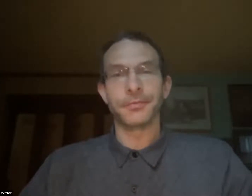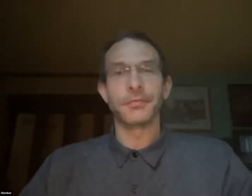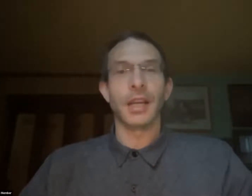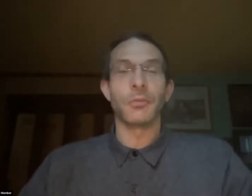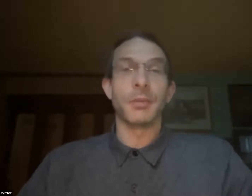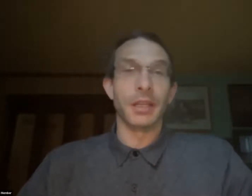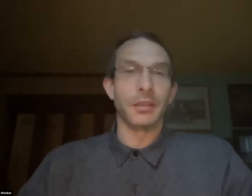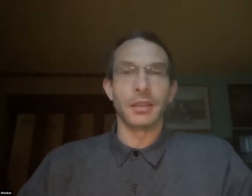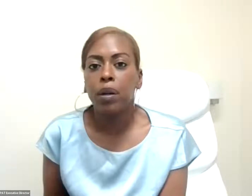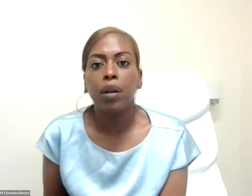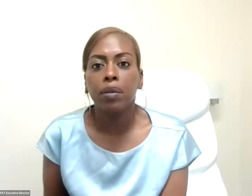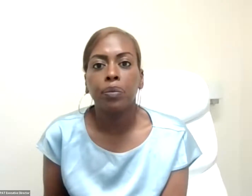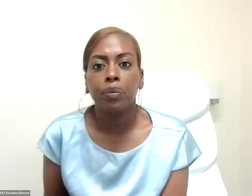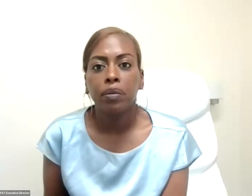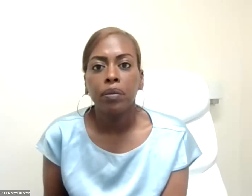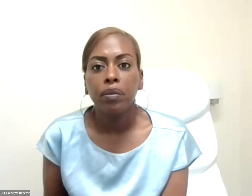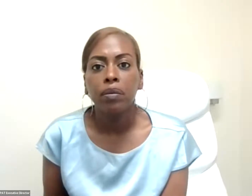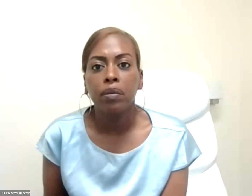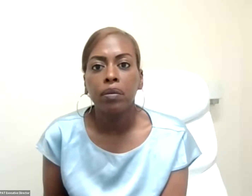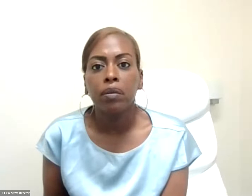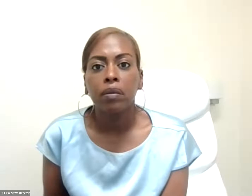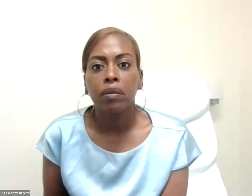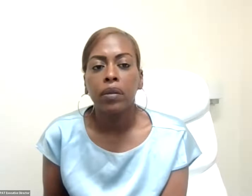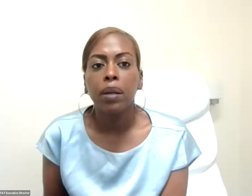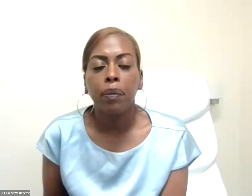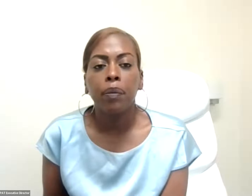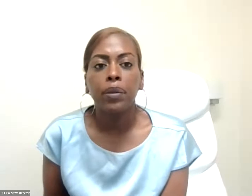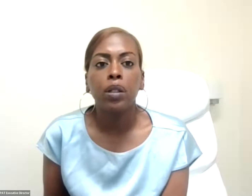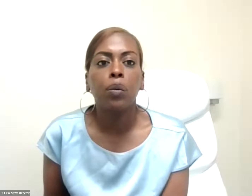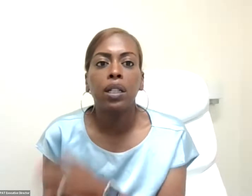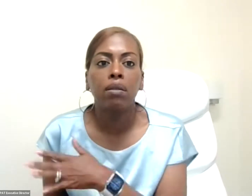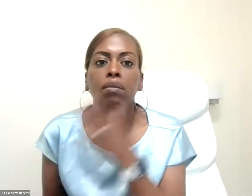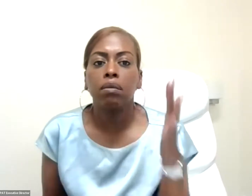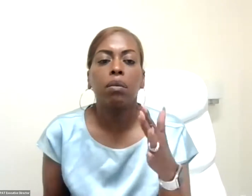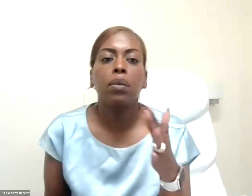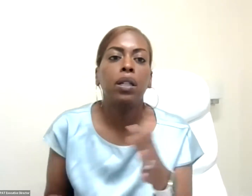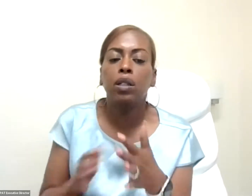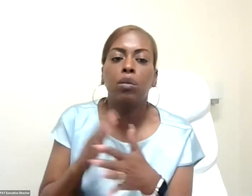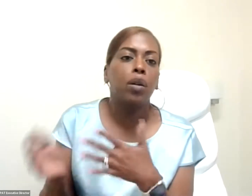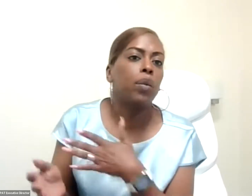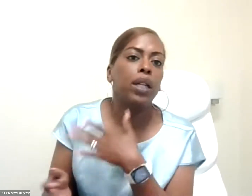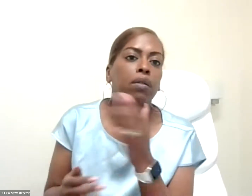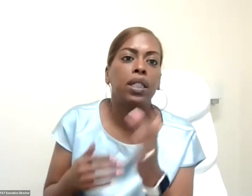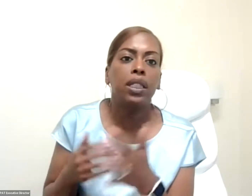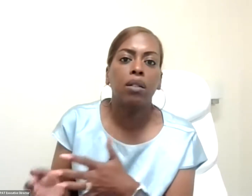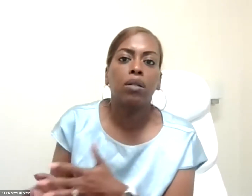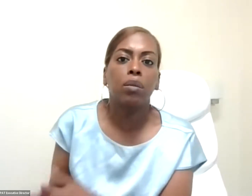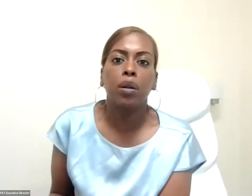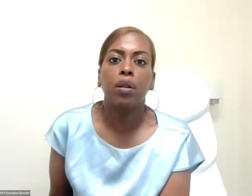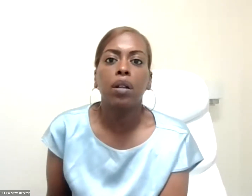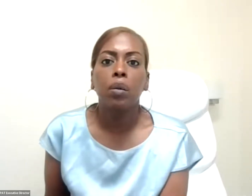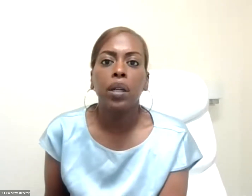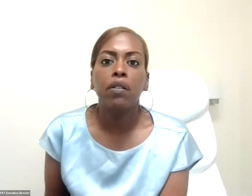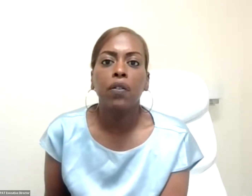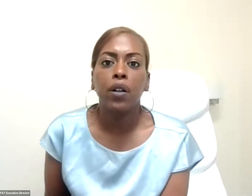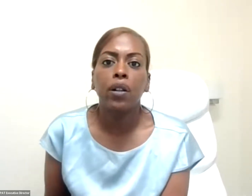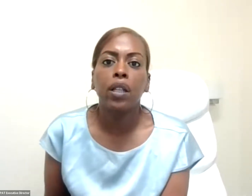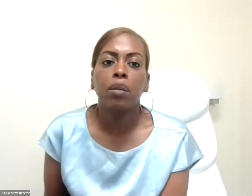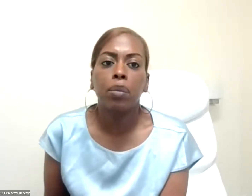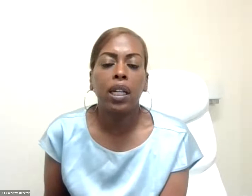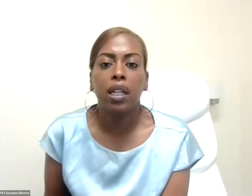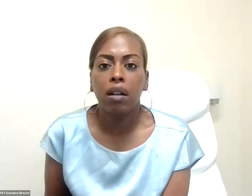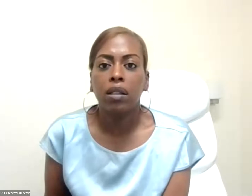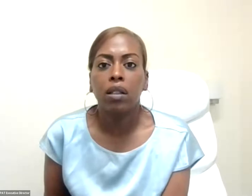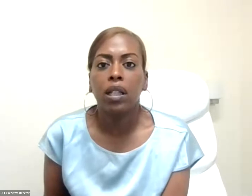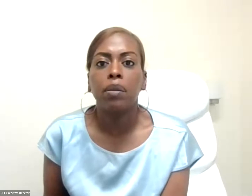Department? That would be my recommendation. Yep. So we can do both. We can reach out to both. We can refer